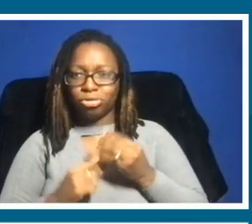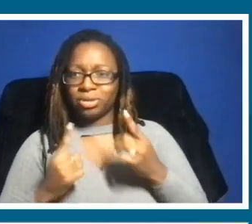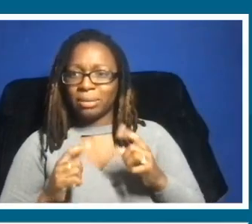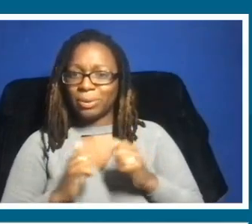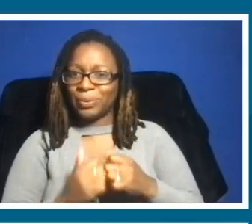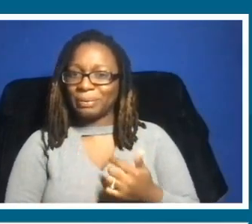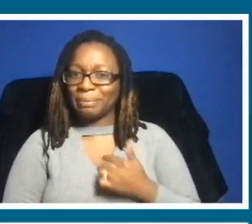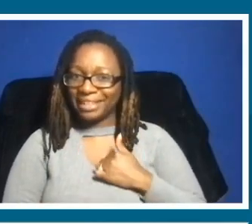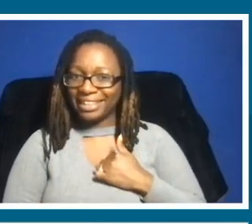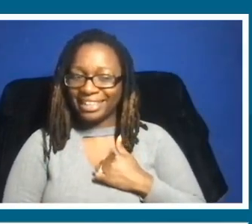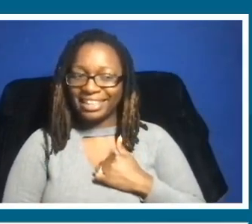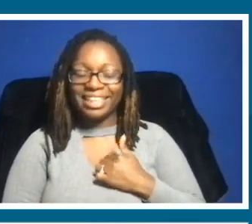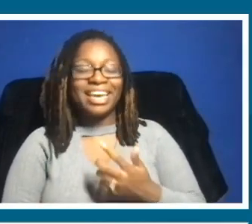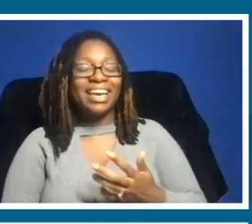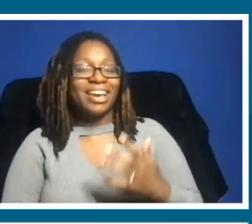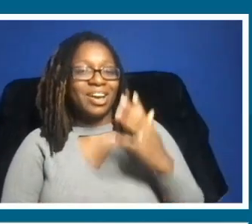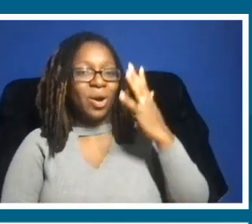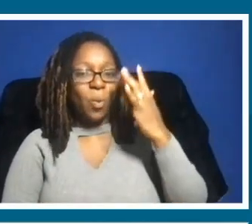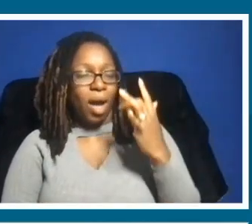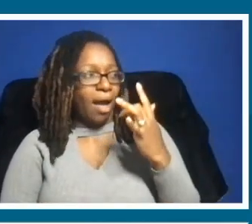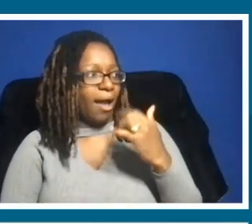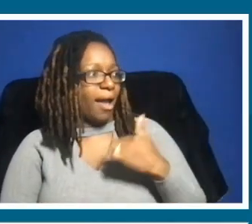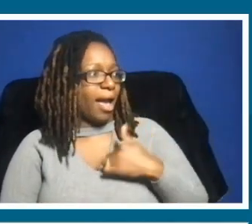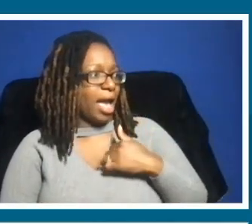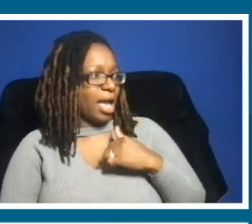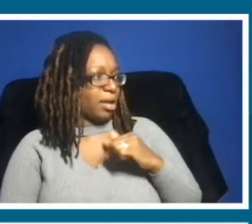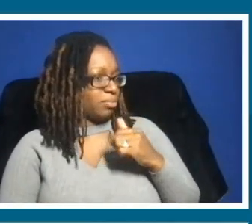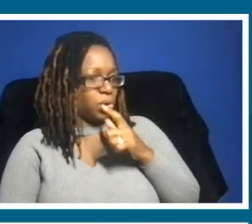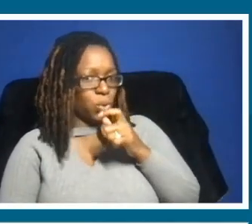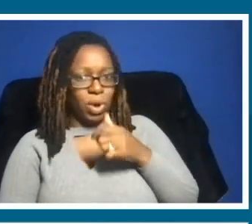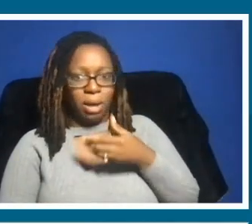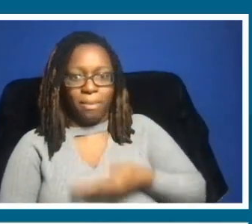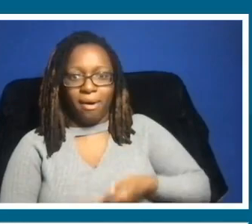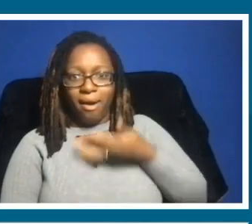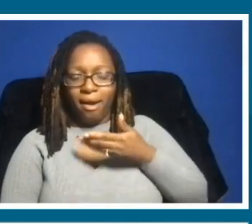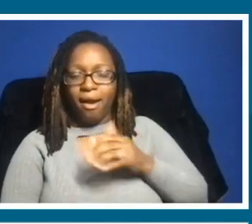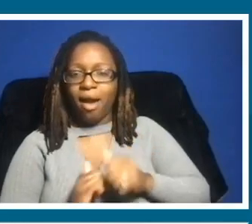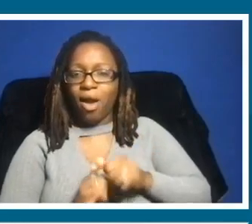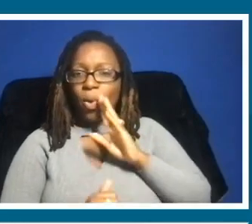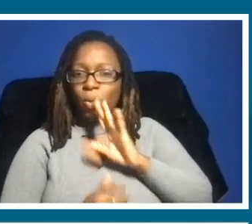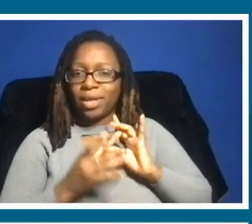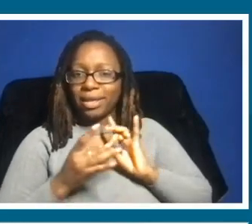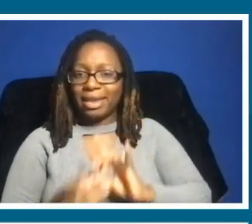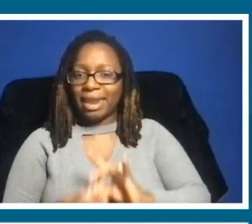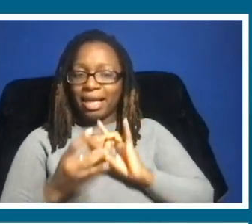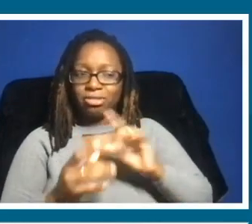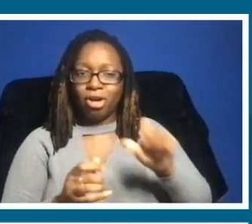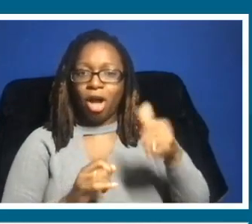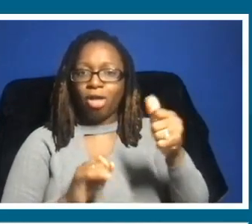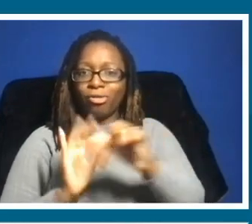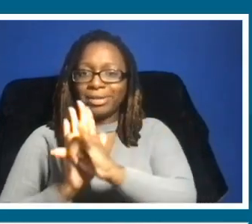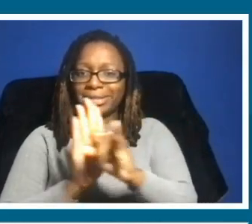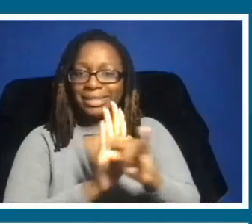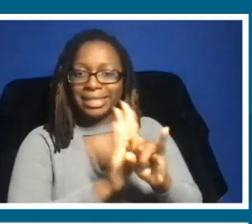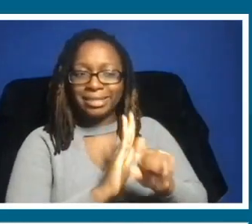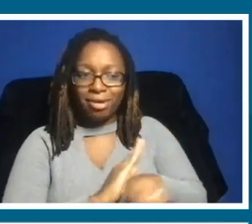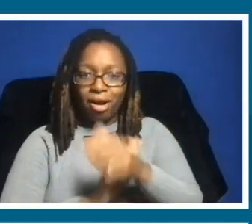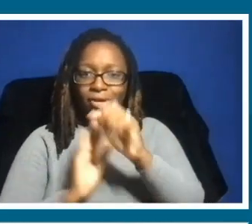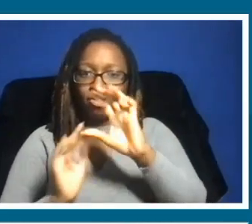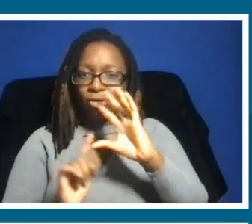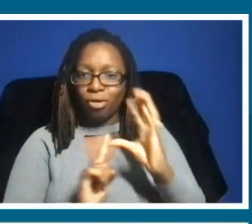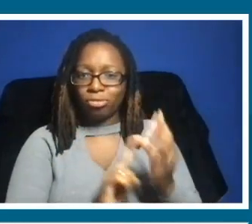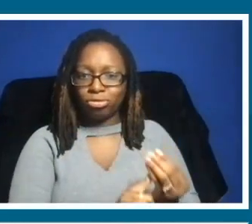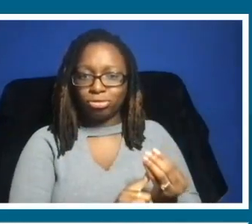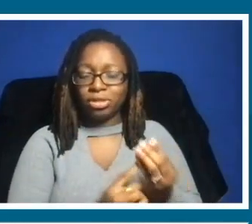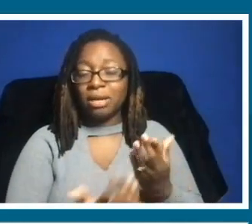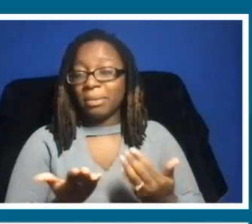and why I am who I am? And then how does that connect to cultures beyond myself that I may have not had the